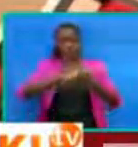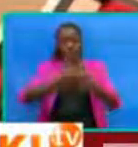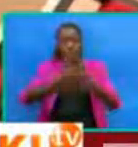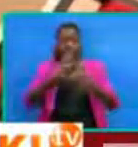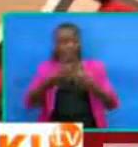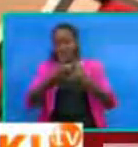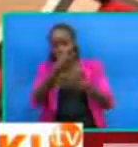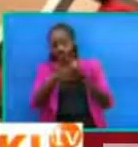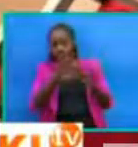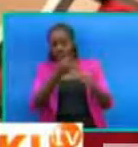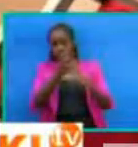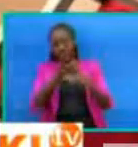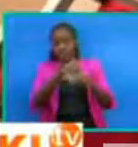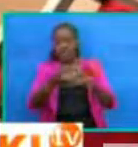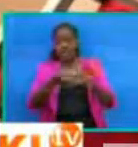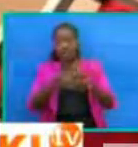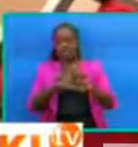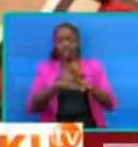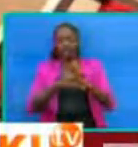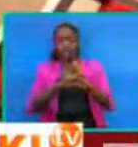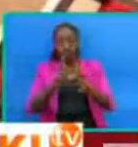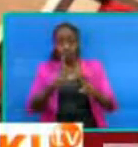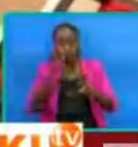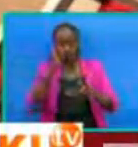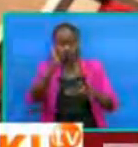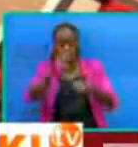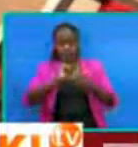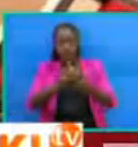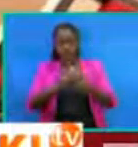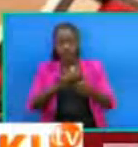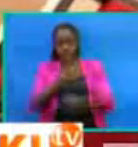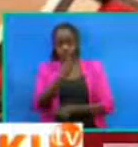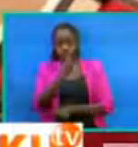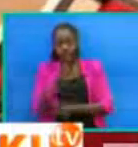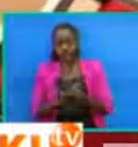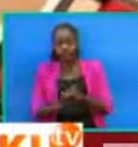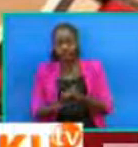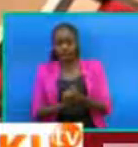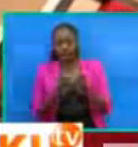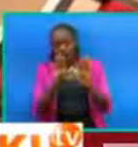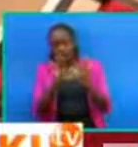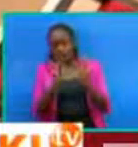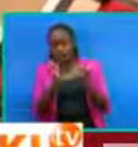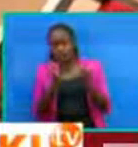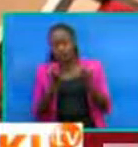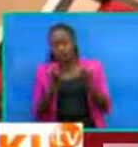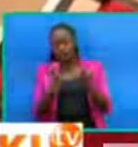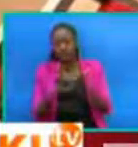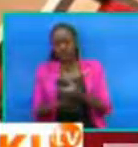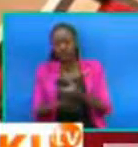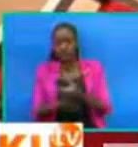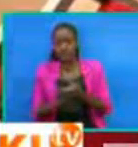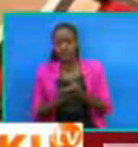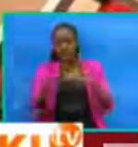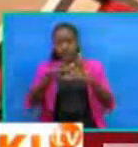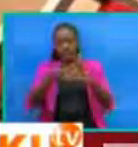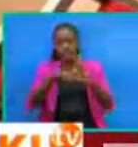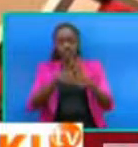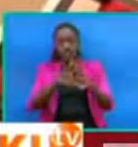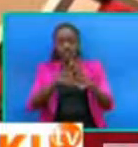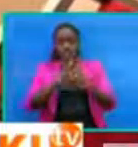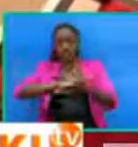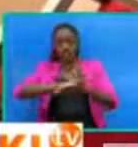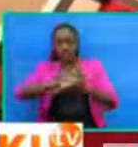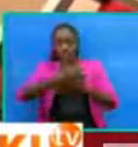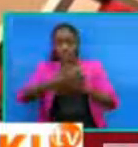do in the bigger picture of sports? Is it that we are transferring now talent to computers and